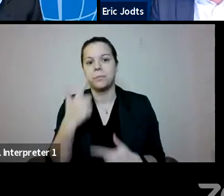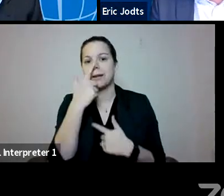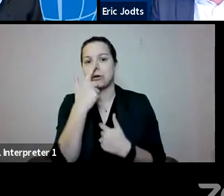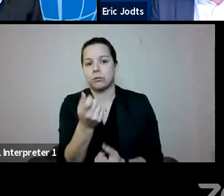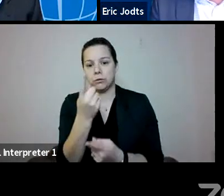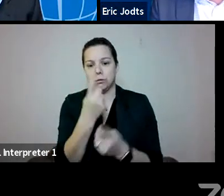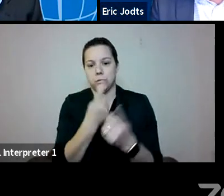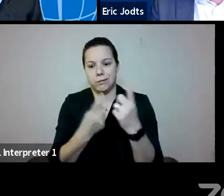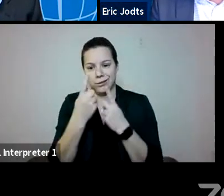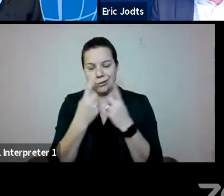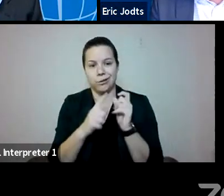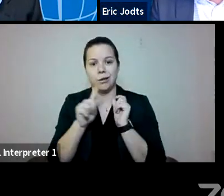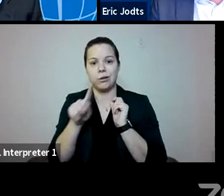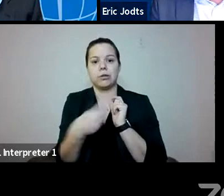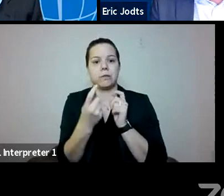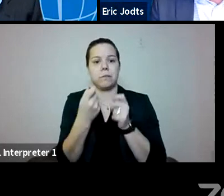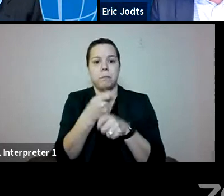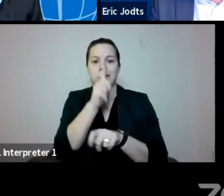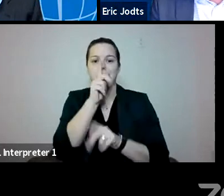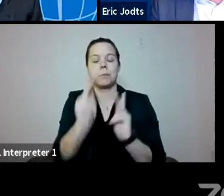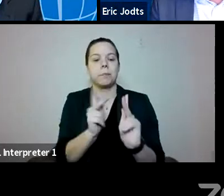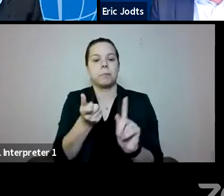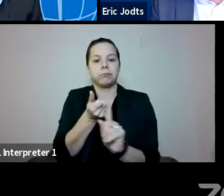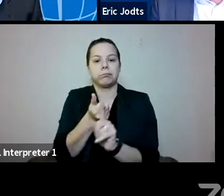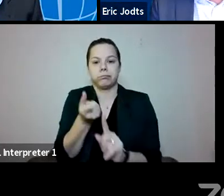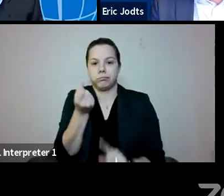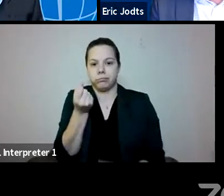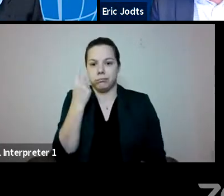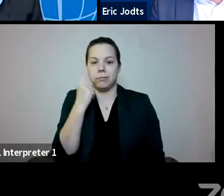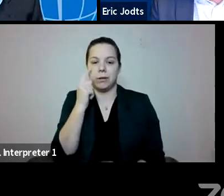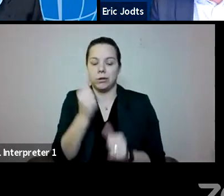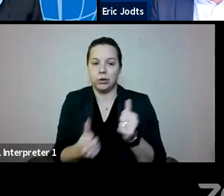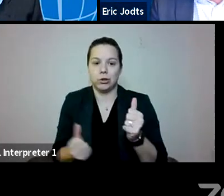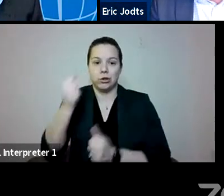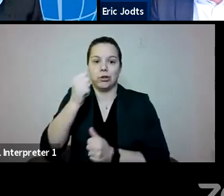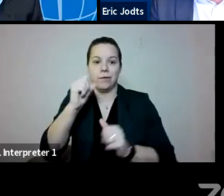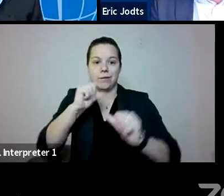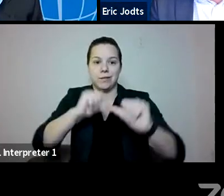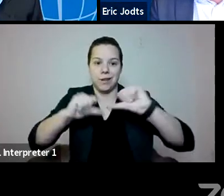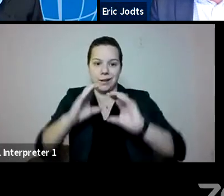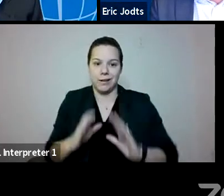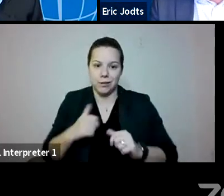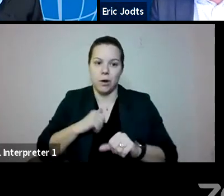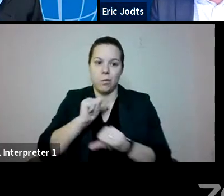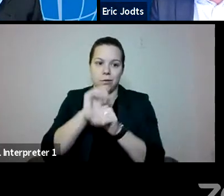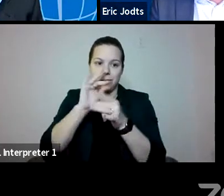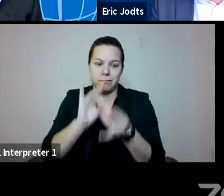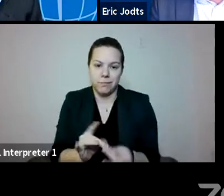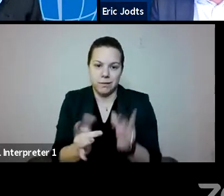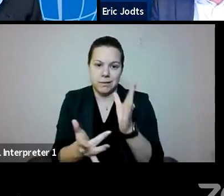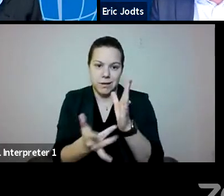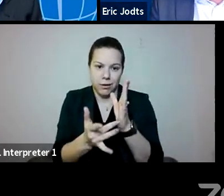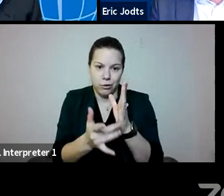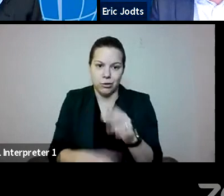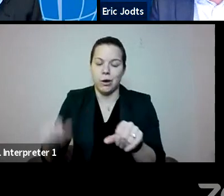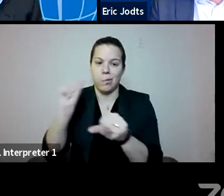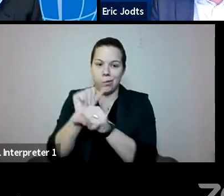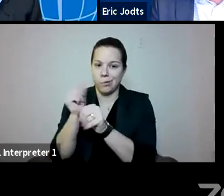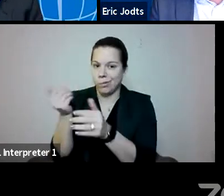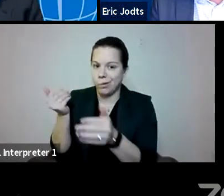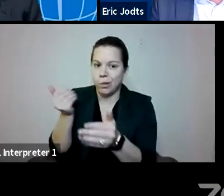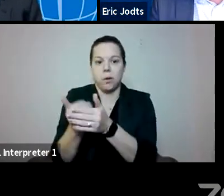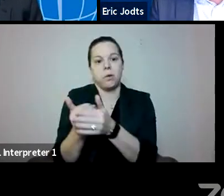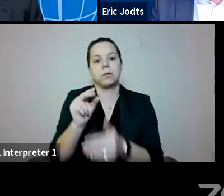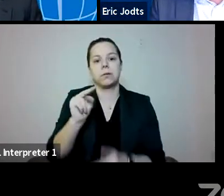It's just so people understand, I'm chief scientist. I work a lot on technology, work very closely with NASA. We